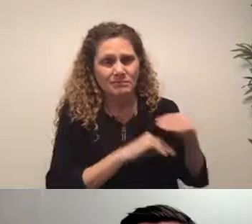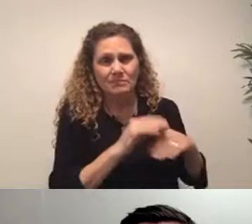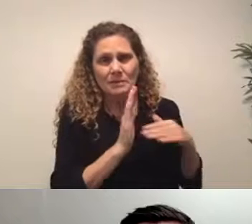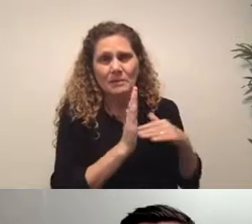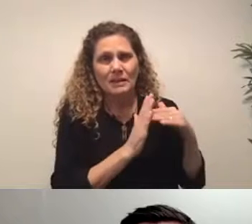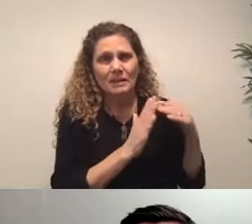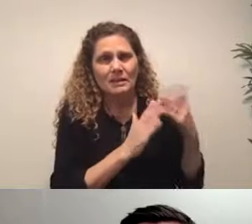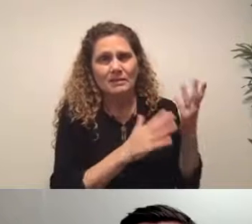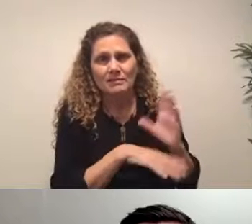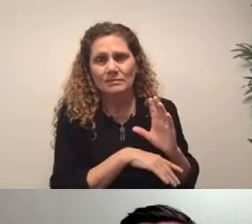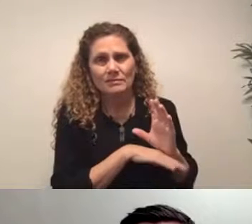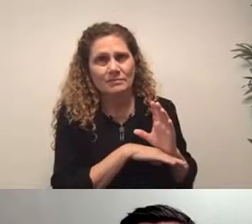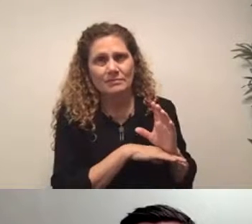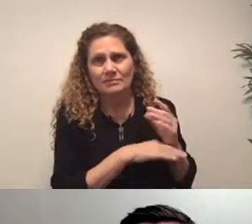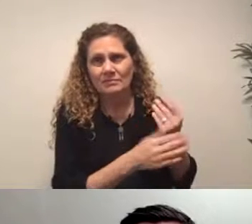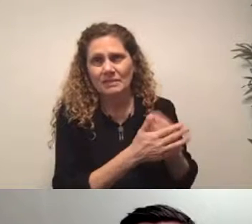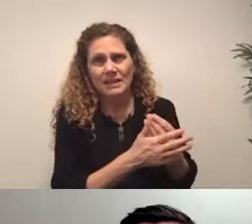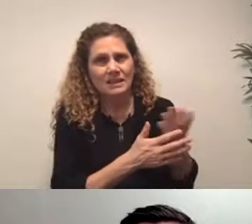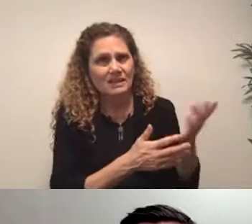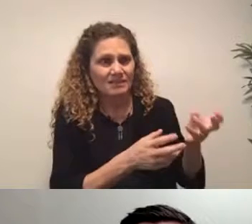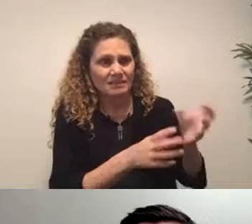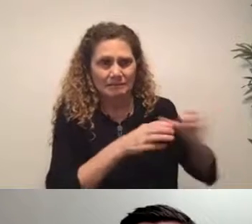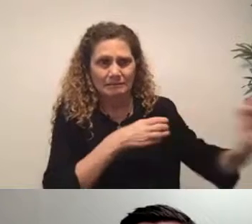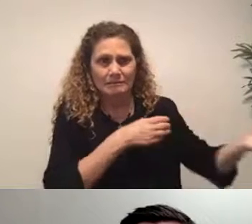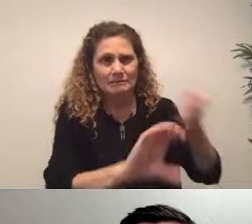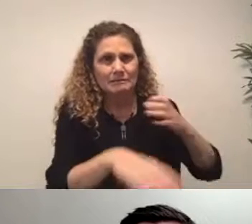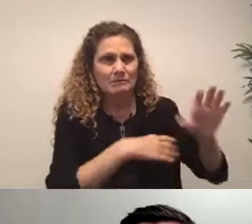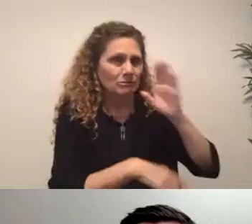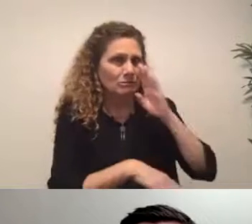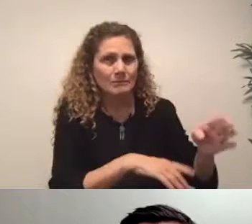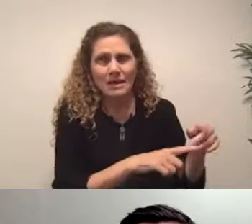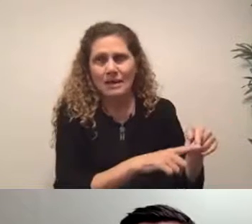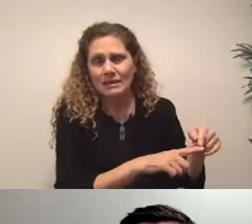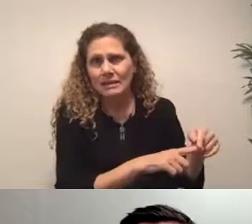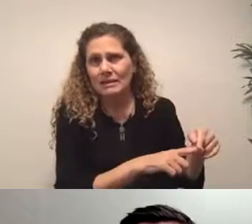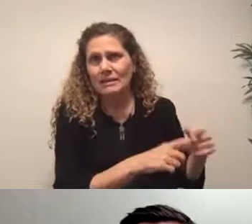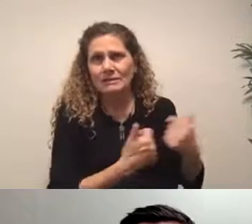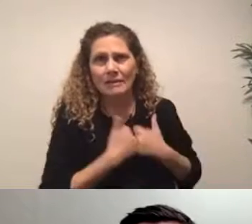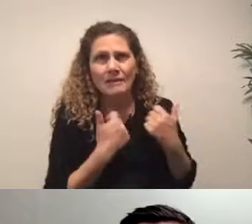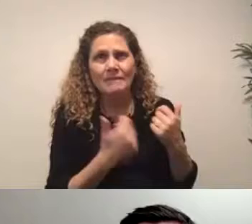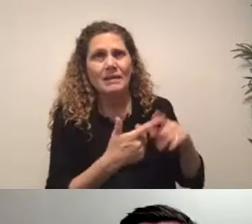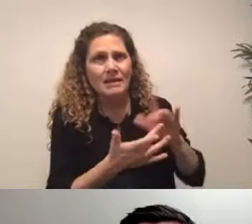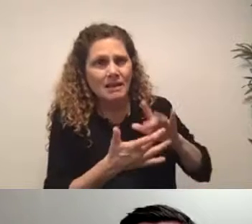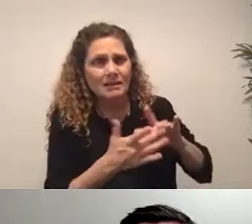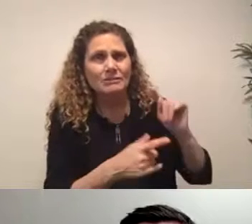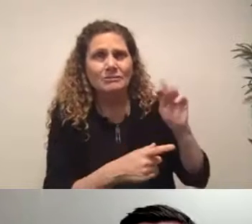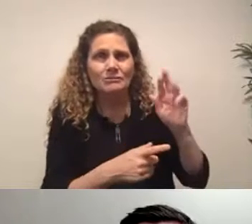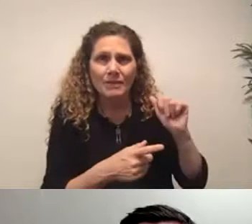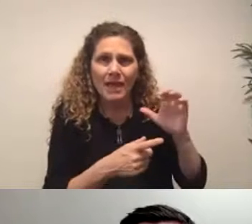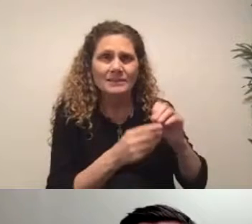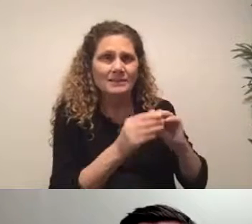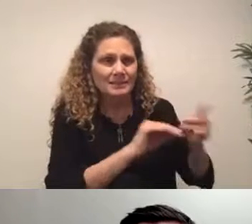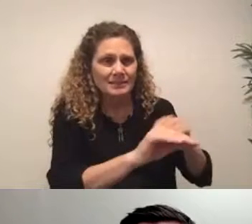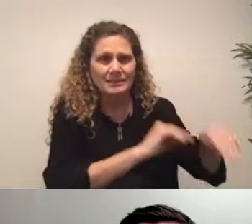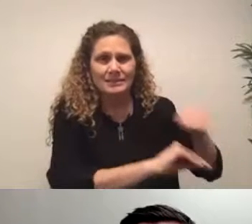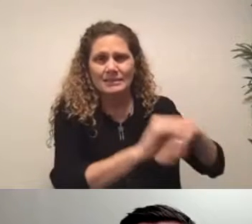serving residents who are being tested, who are being traced. That's very, very important. Second, I am extremely concerned, as